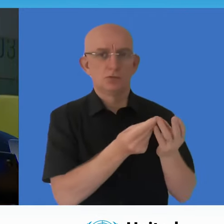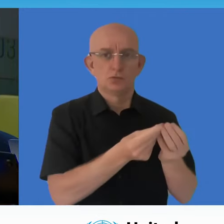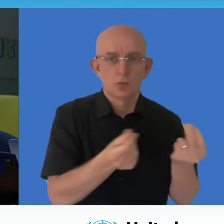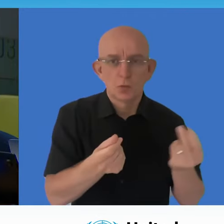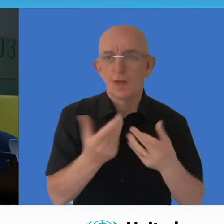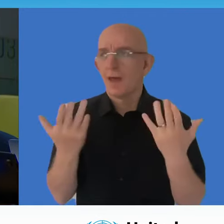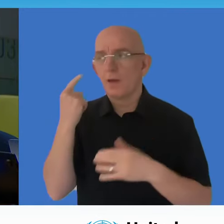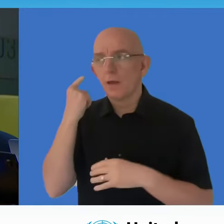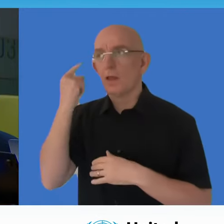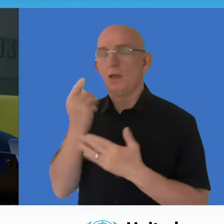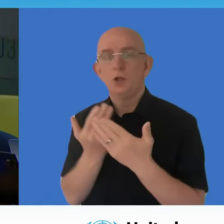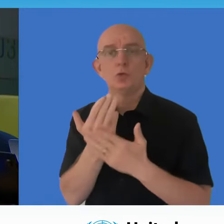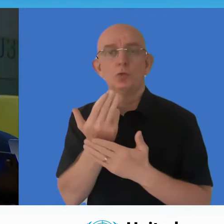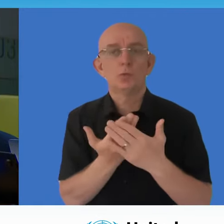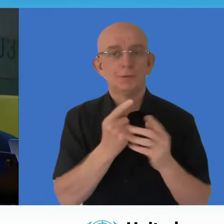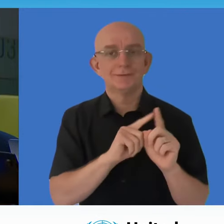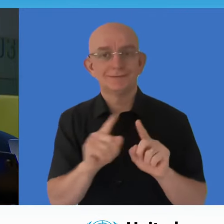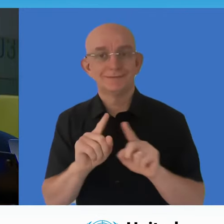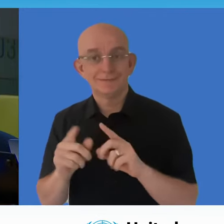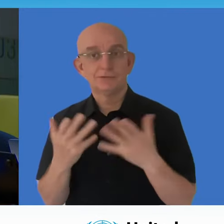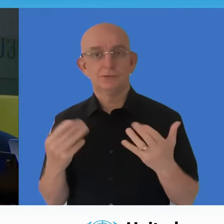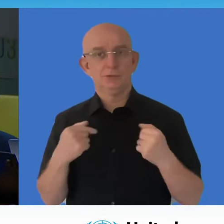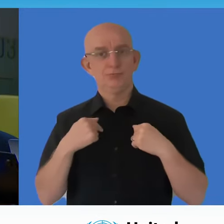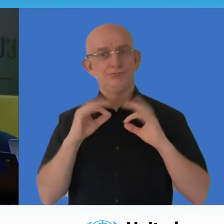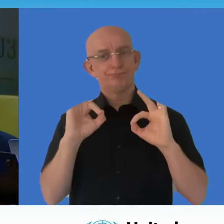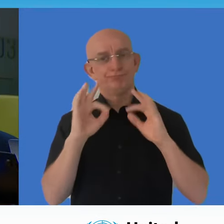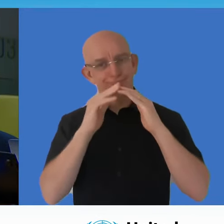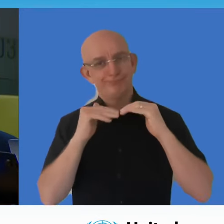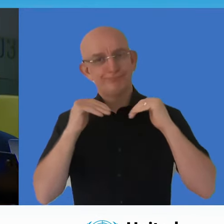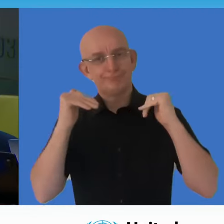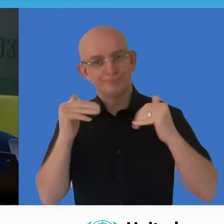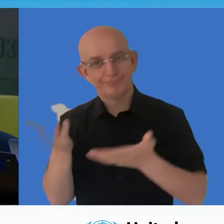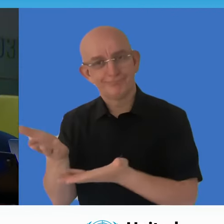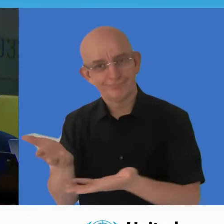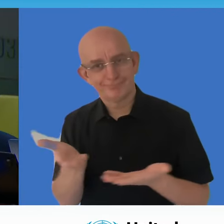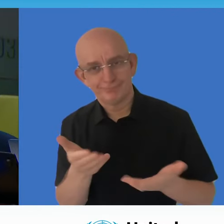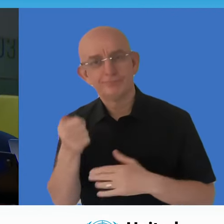And it is my pleasure to welcome the distinguished speakers,